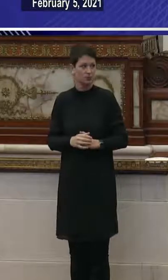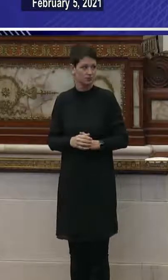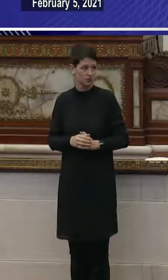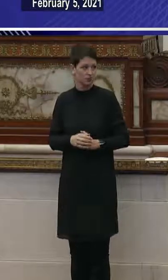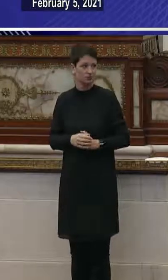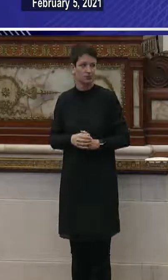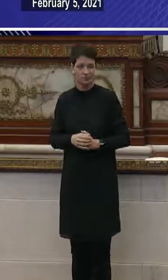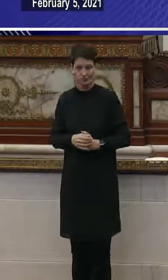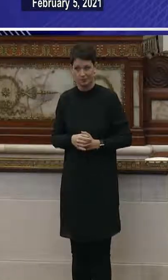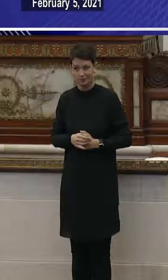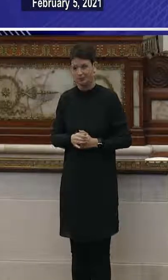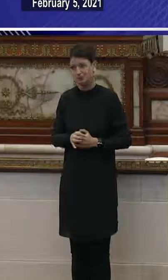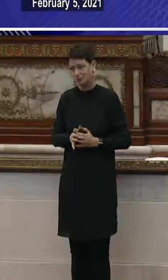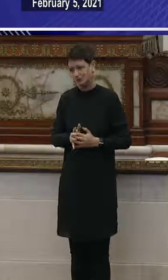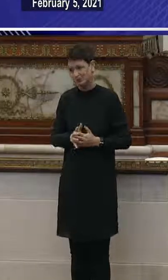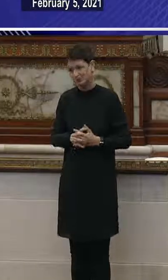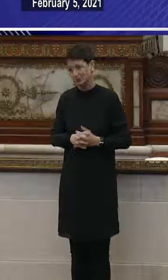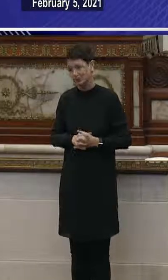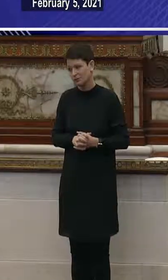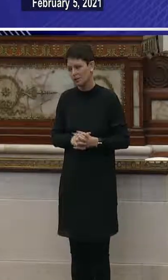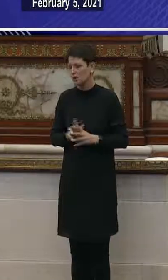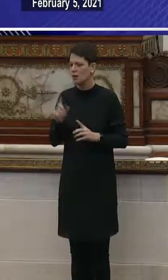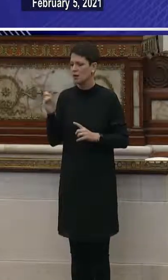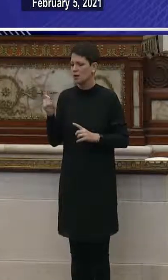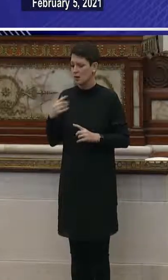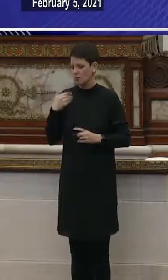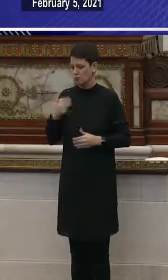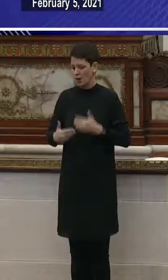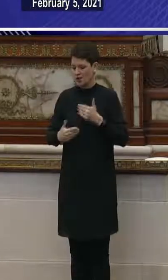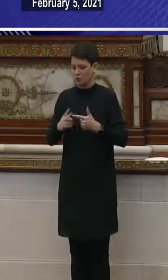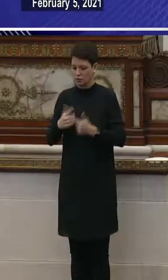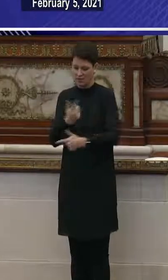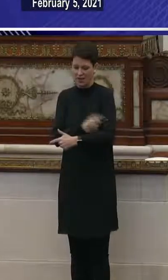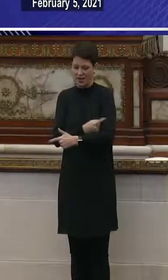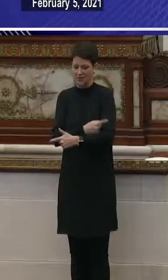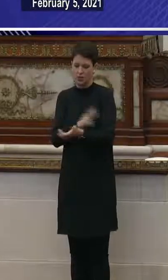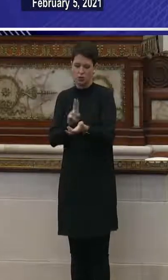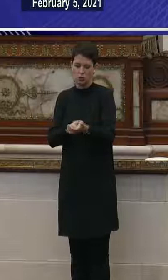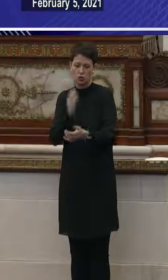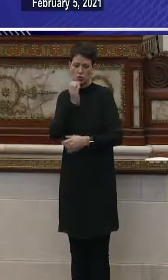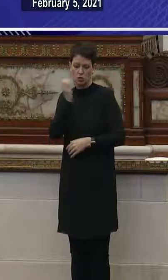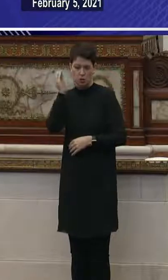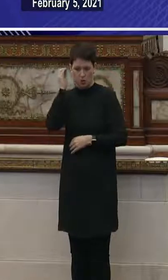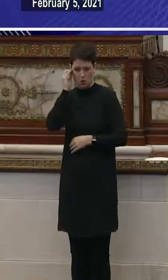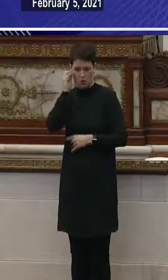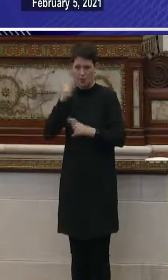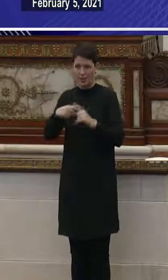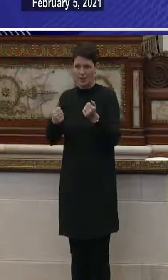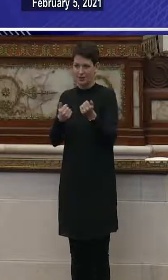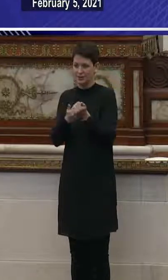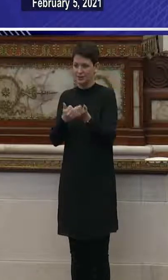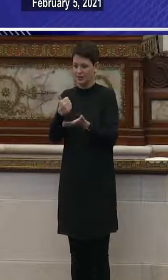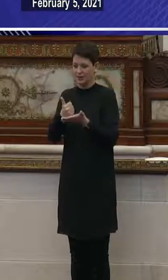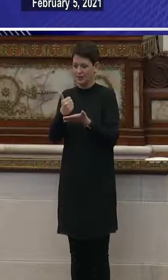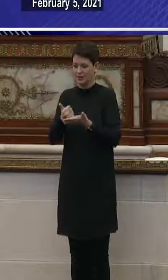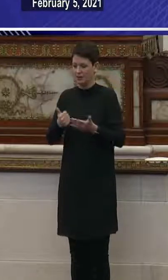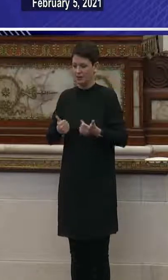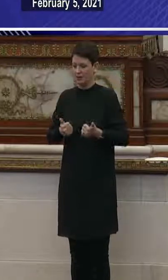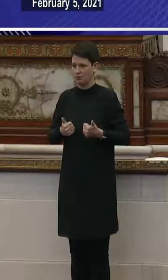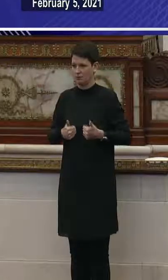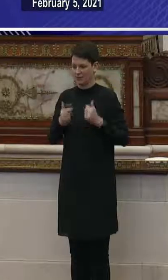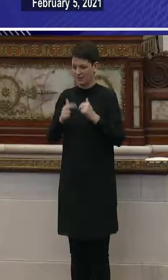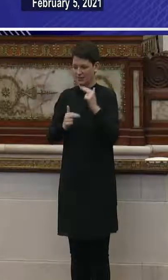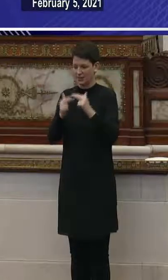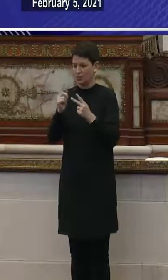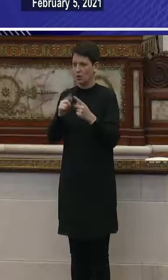Okay. And what process did you use to vaccinate nursing homes and assisted living facilities? What percent of